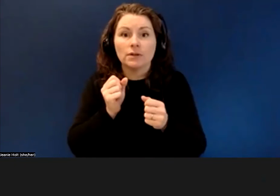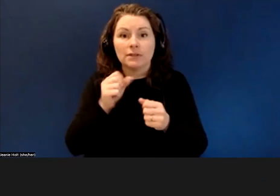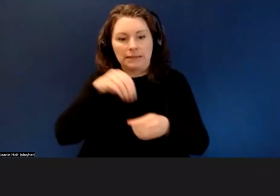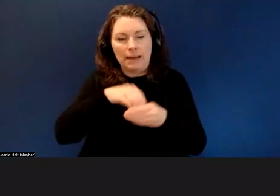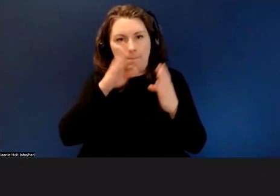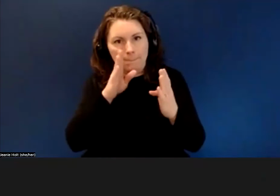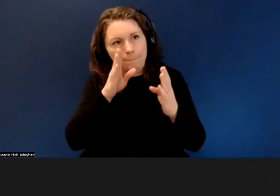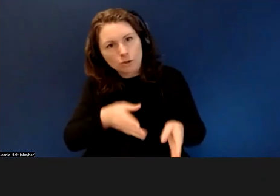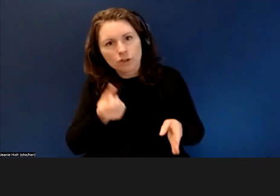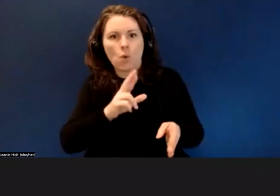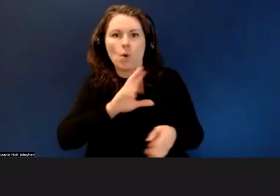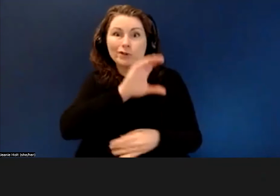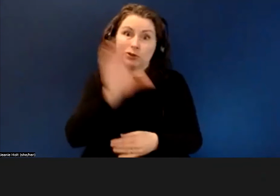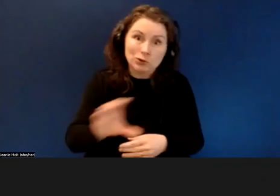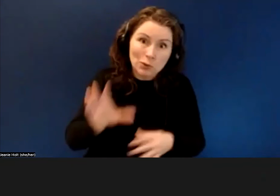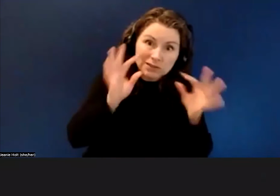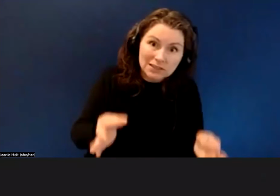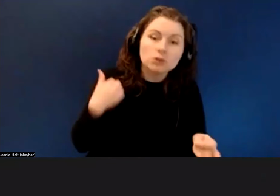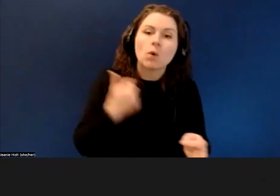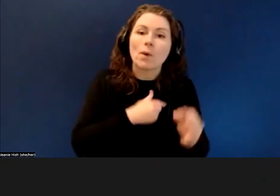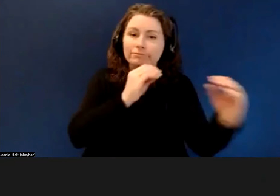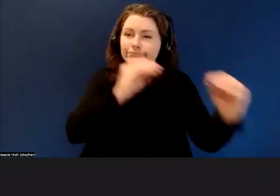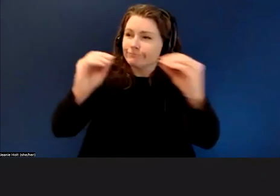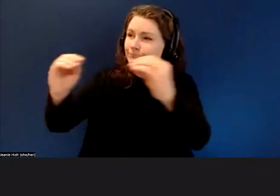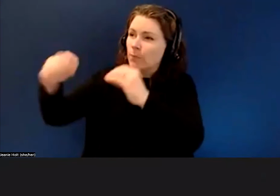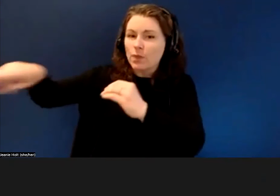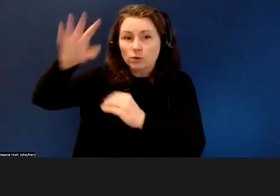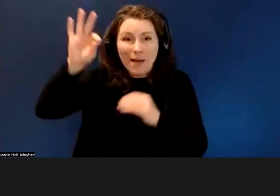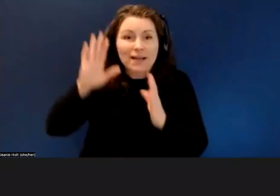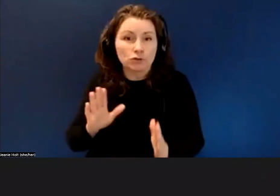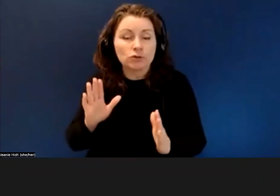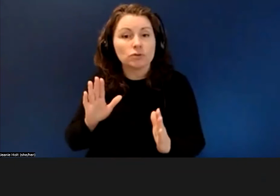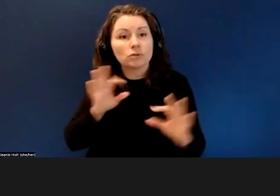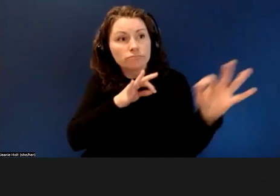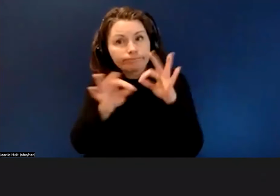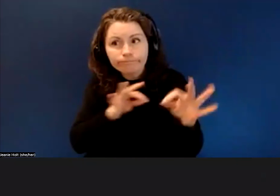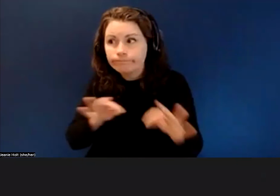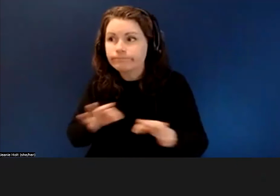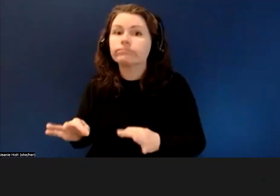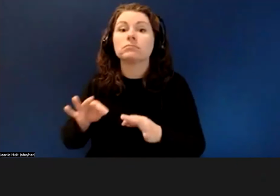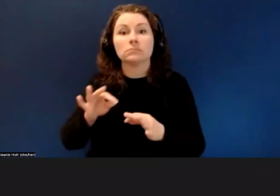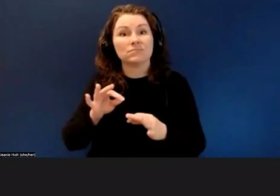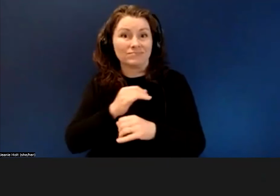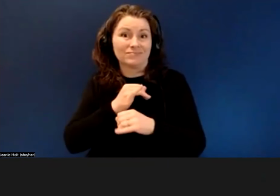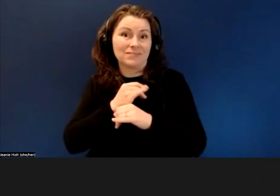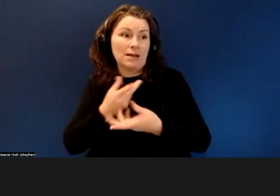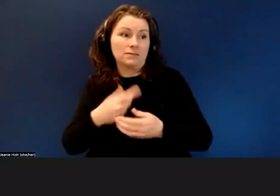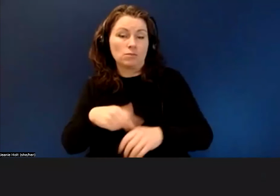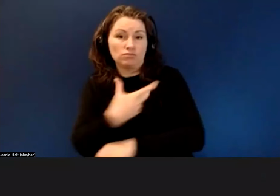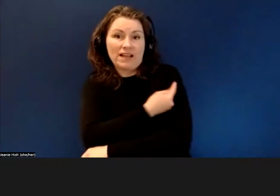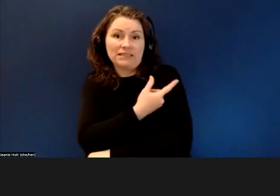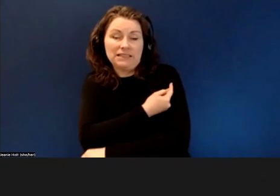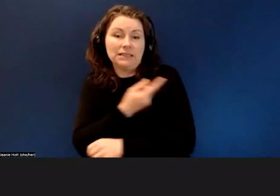on Zoom. And so we were able to educate a lot of the pastors of those churches about immunization so that they could be